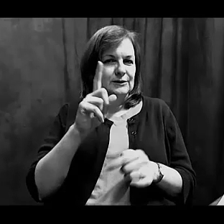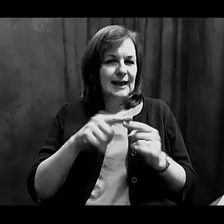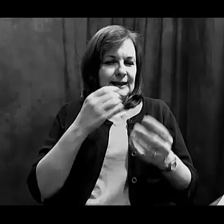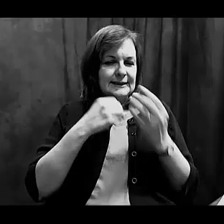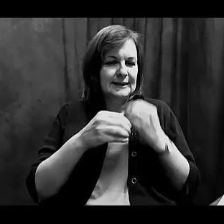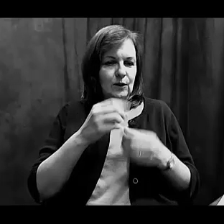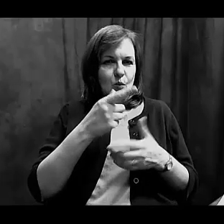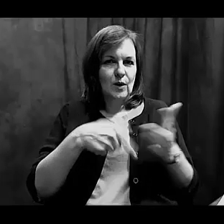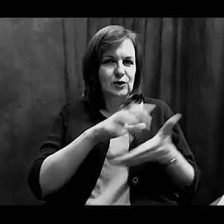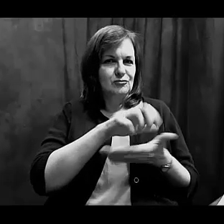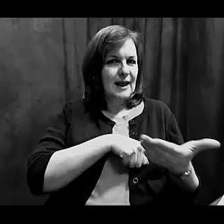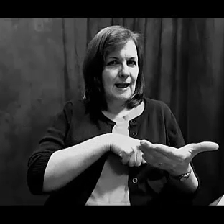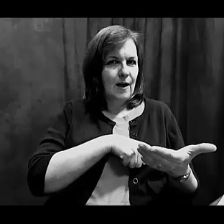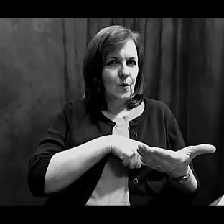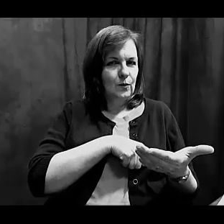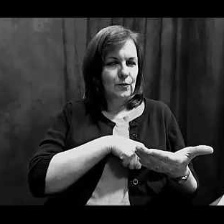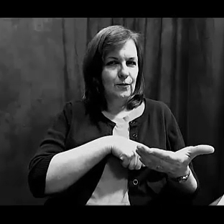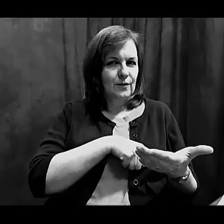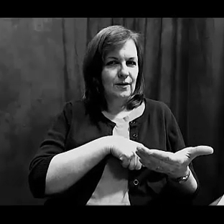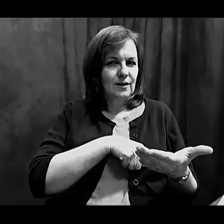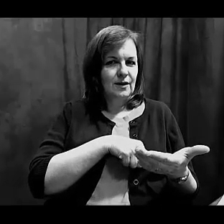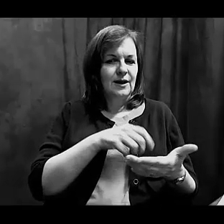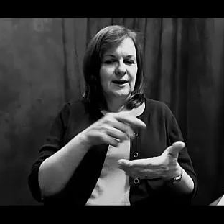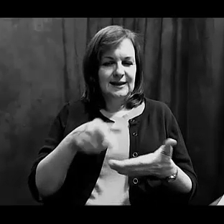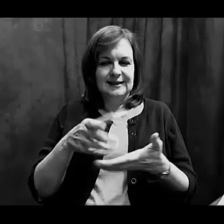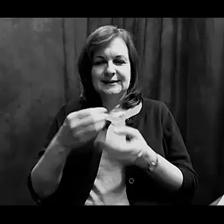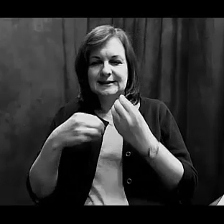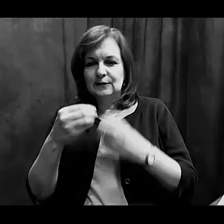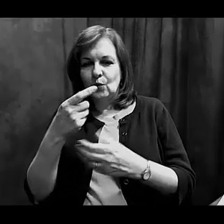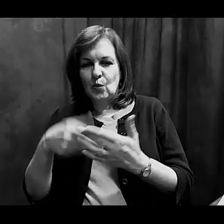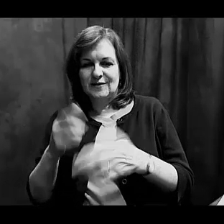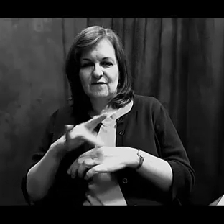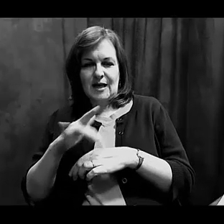that tax. It eats instead that net